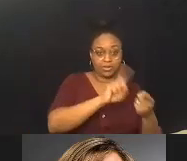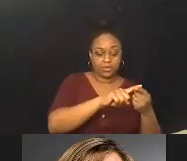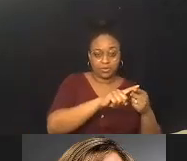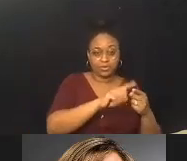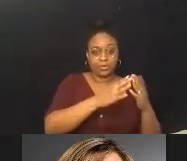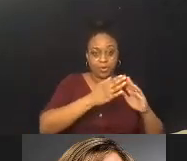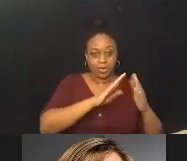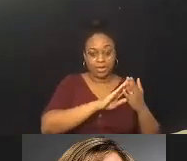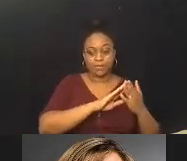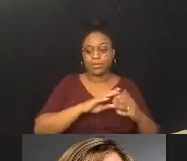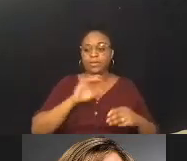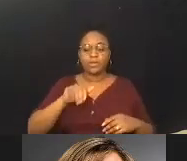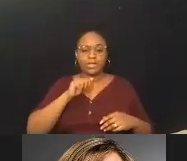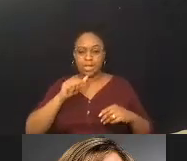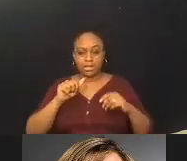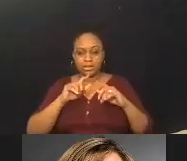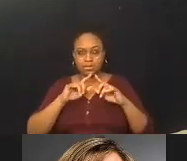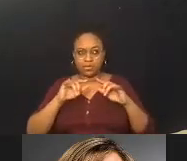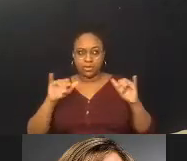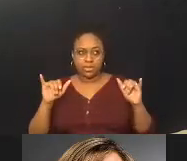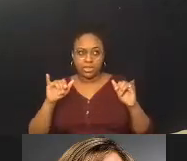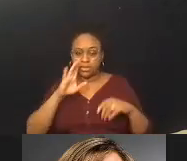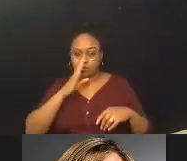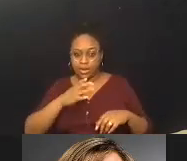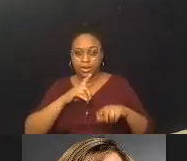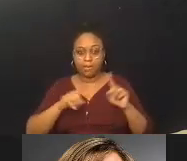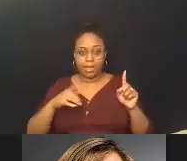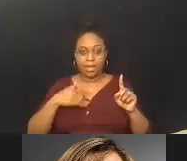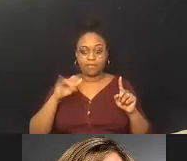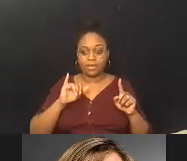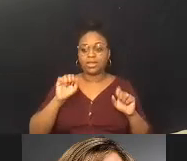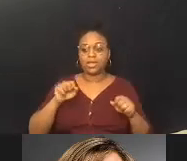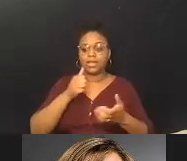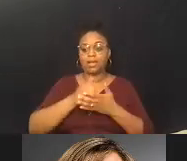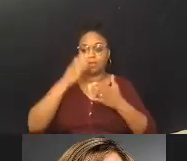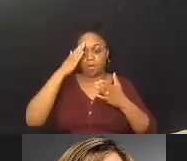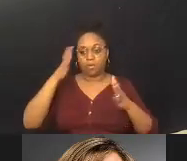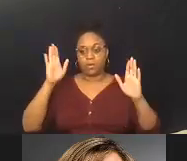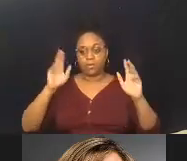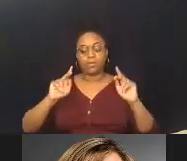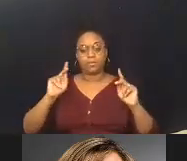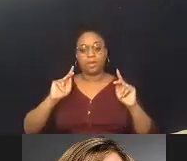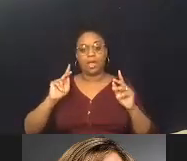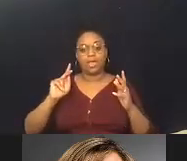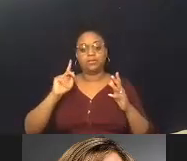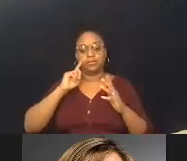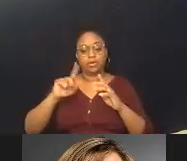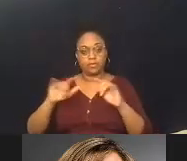But I think the outcome of that work can be beginning to center other people's experiences. So that's just something else to think about.